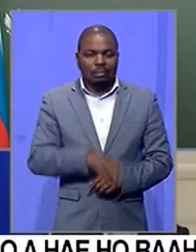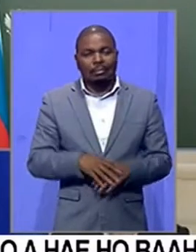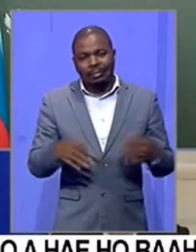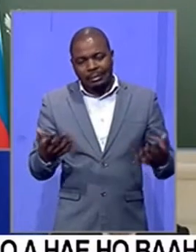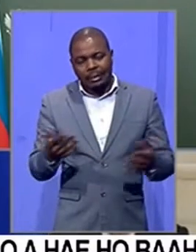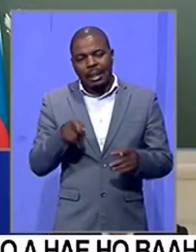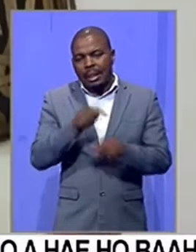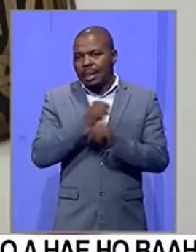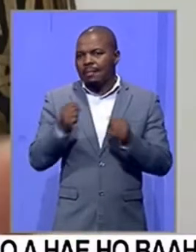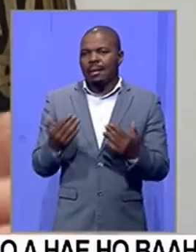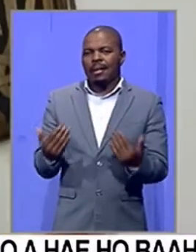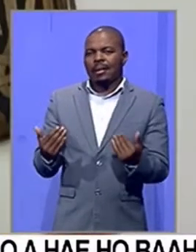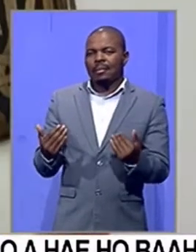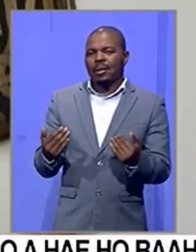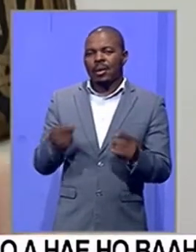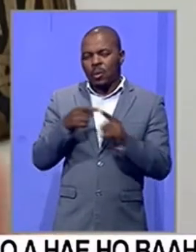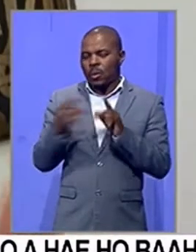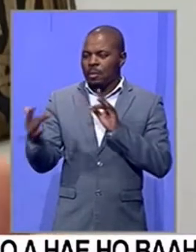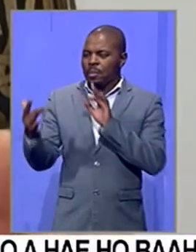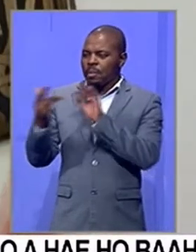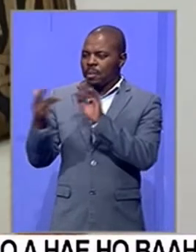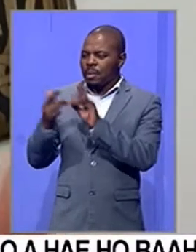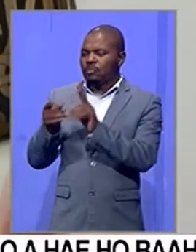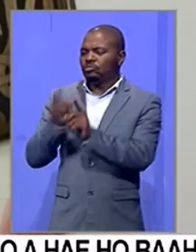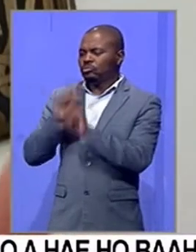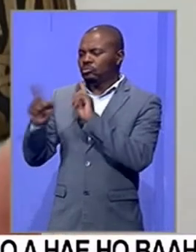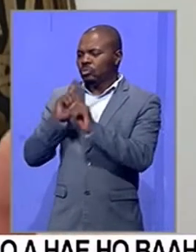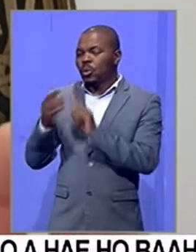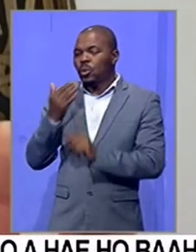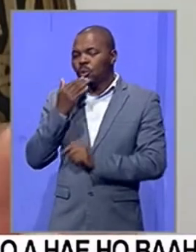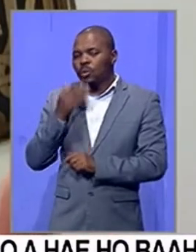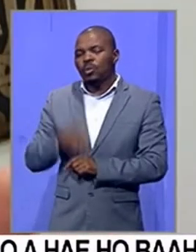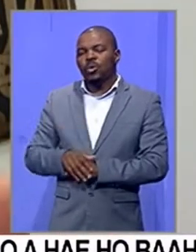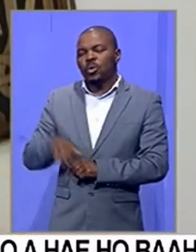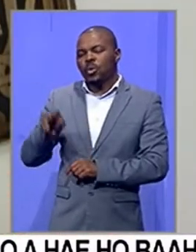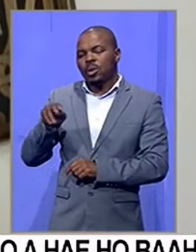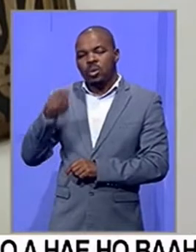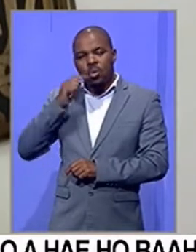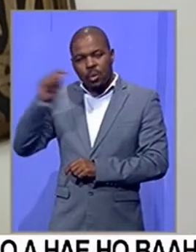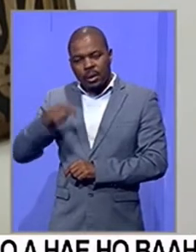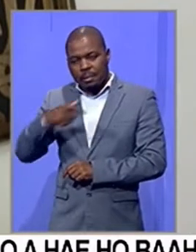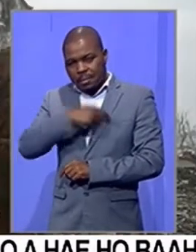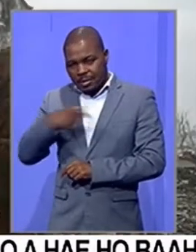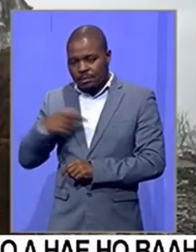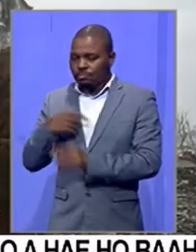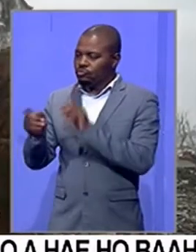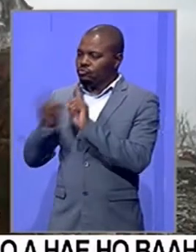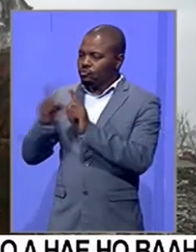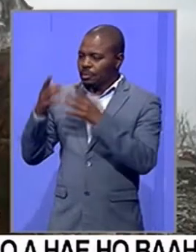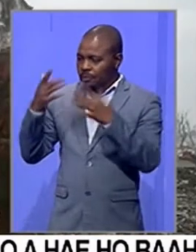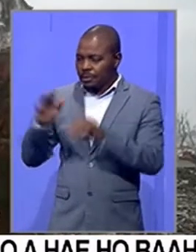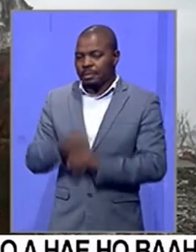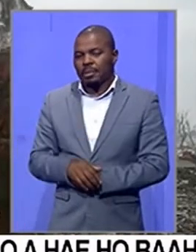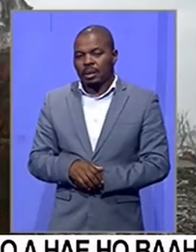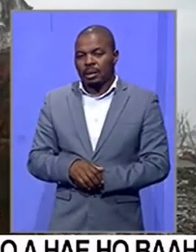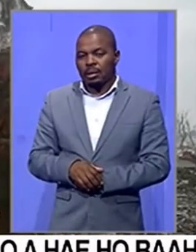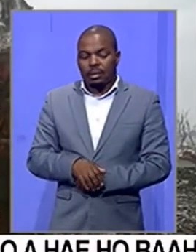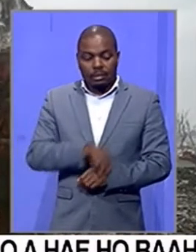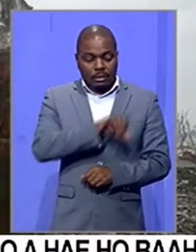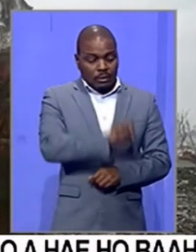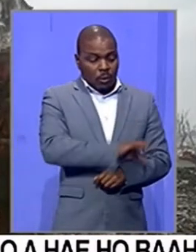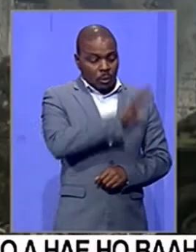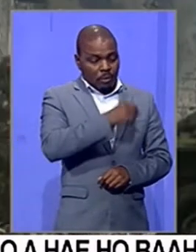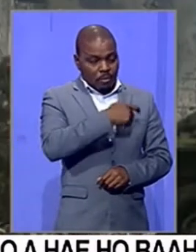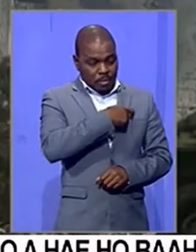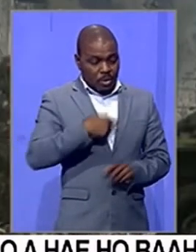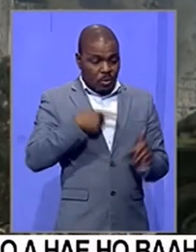neng o sa lebellwa o bile le puisano e thabisang le Mopresidente wa Ukraine Zelensky. Mopresidente ena wa Afrika Borwa